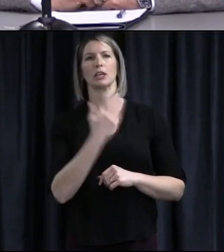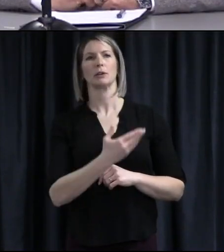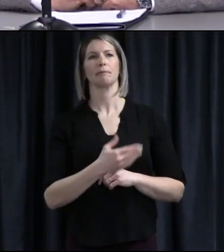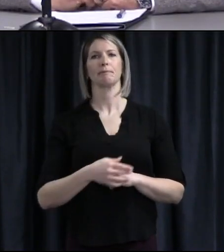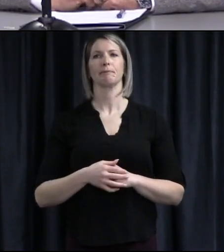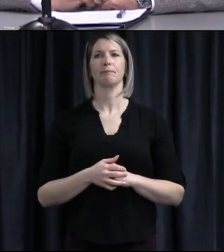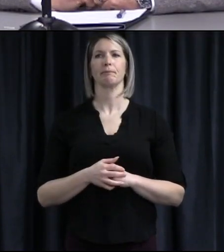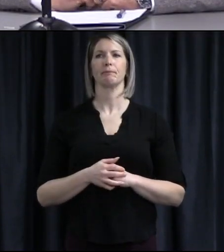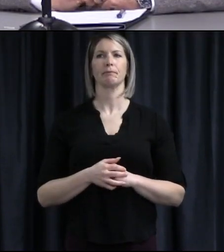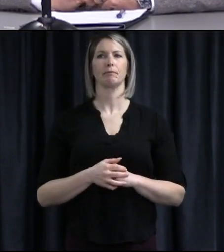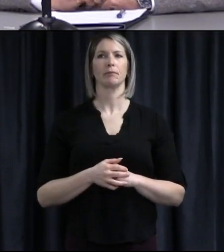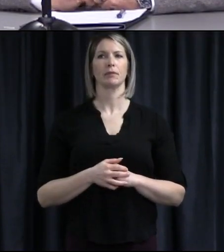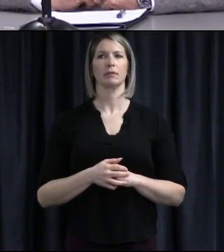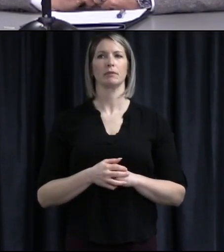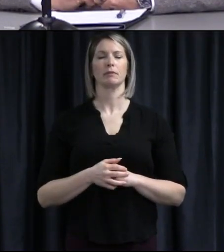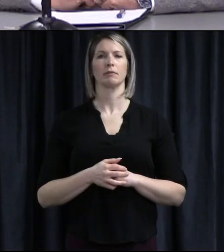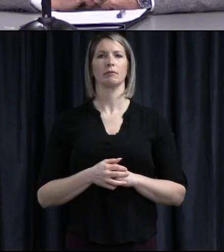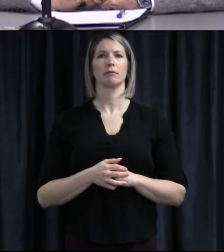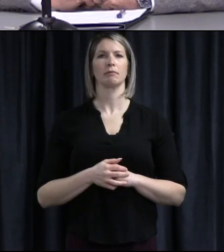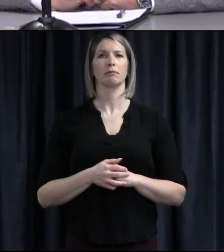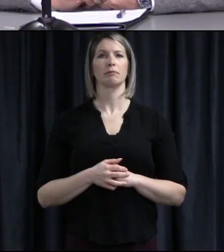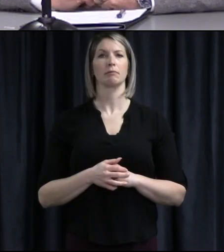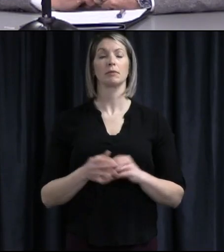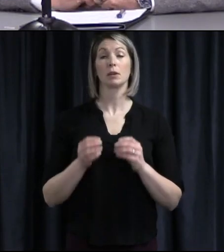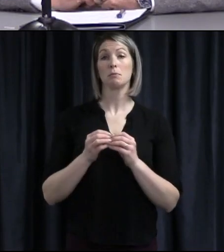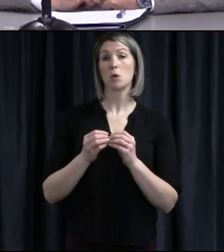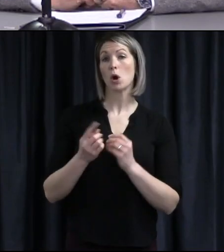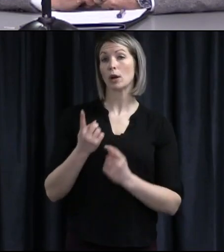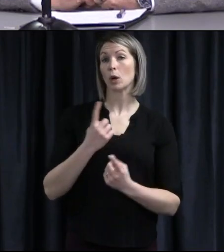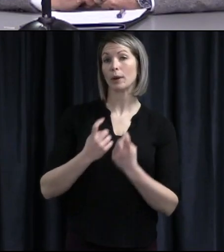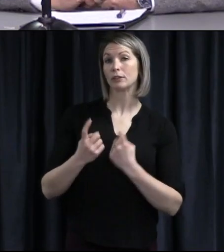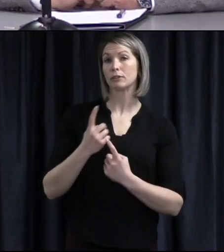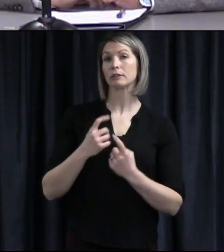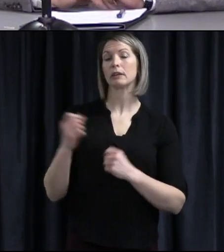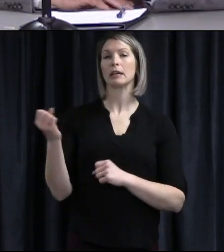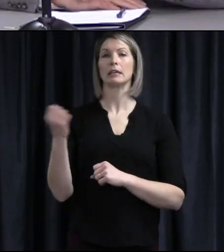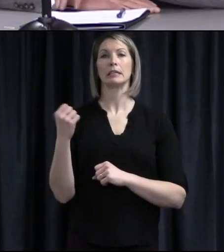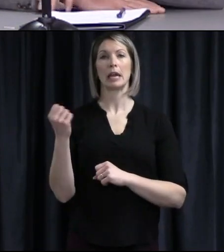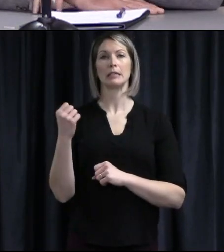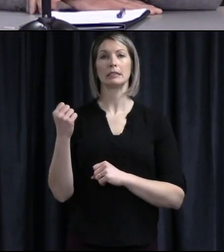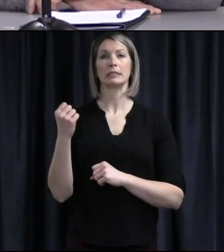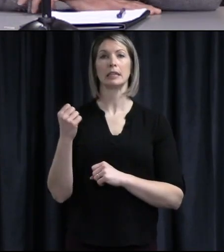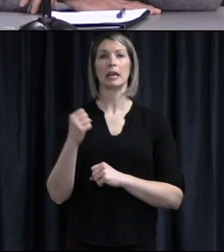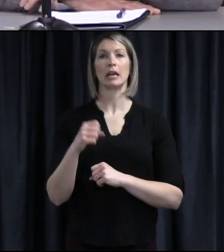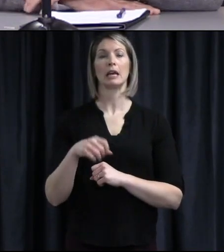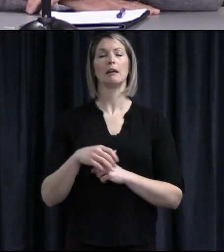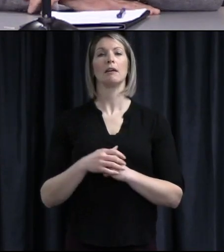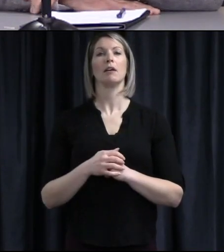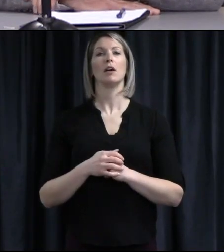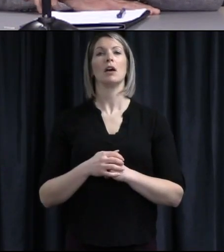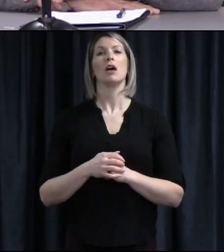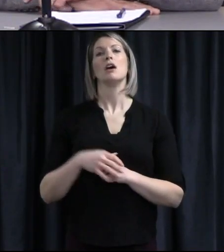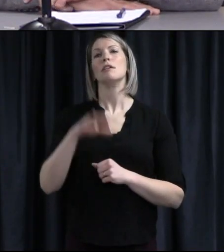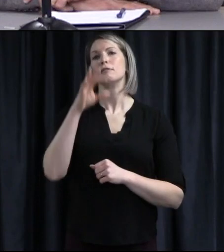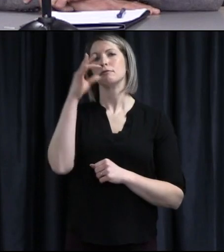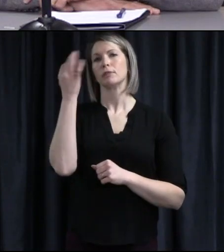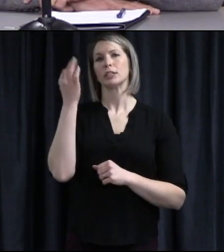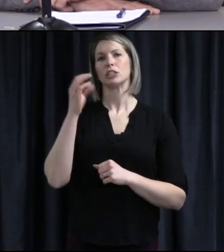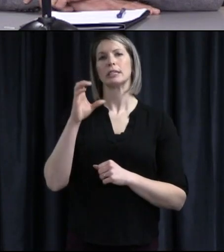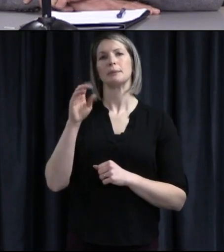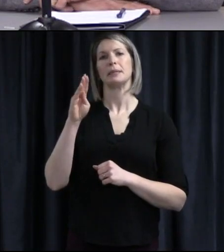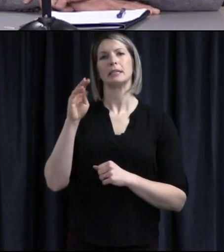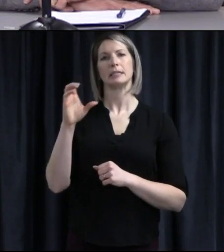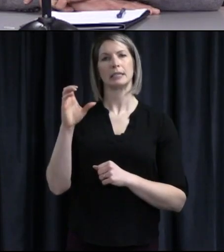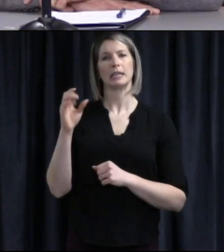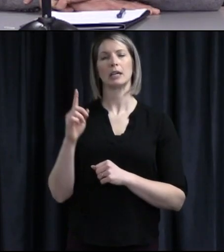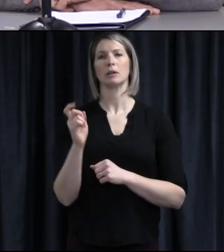Thank you. Operator, do we have any further questions? Yes, we do have a question from Marie-Isabelle Rochon of Radio Canada. Please